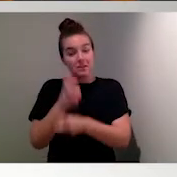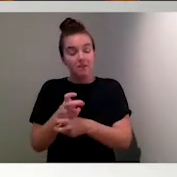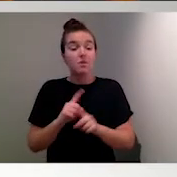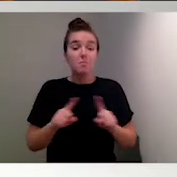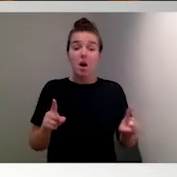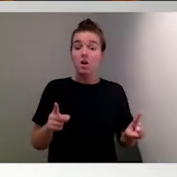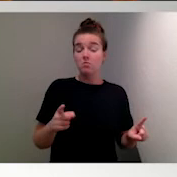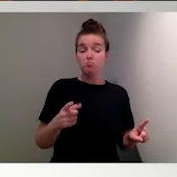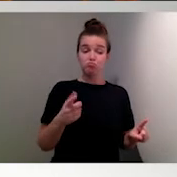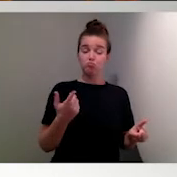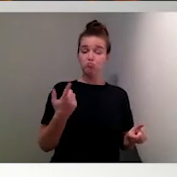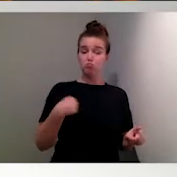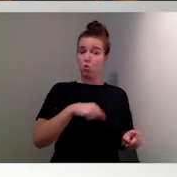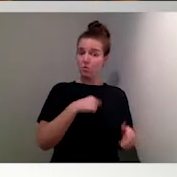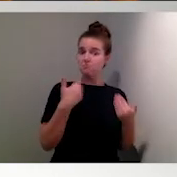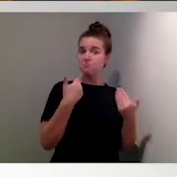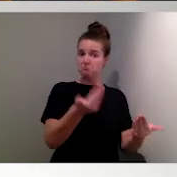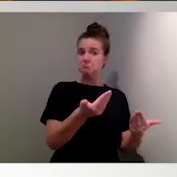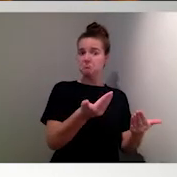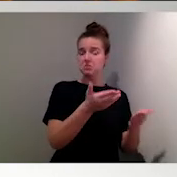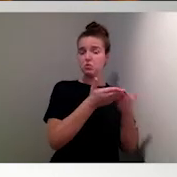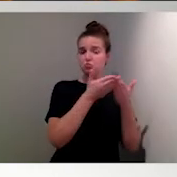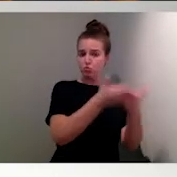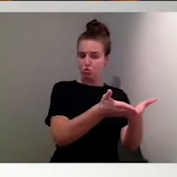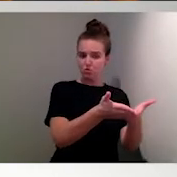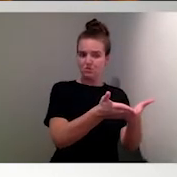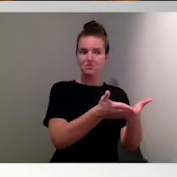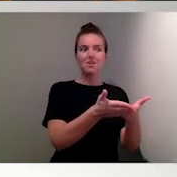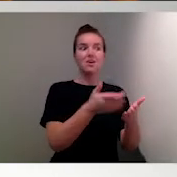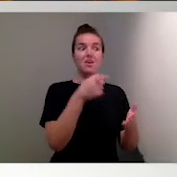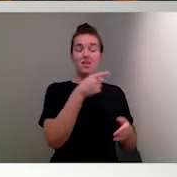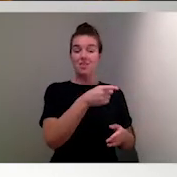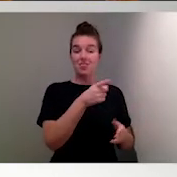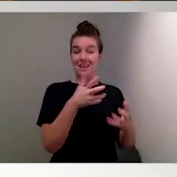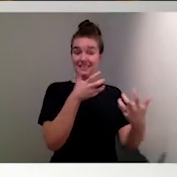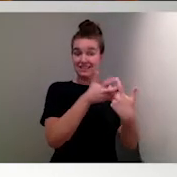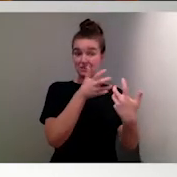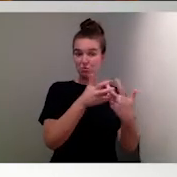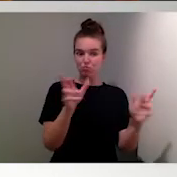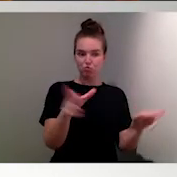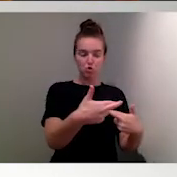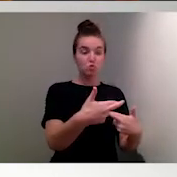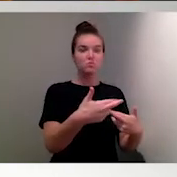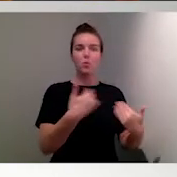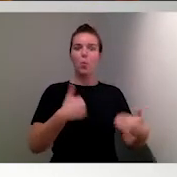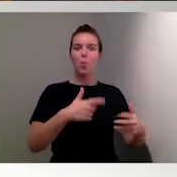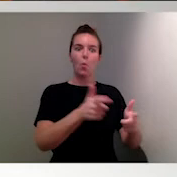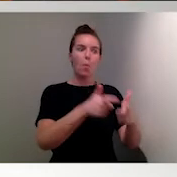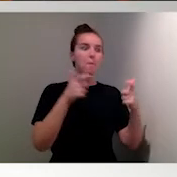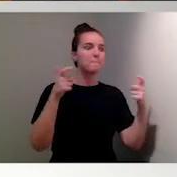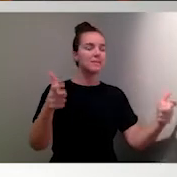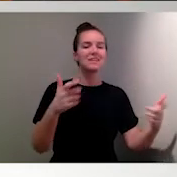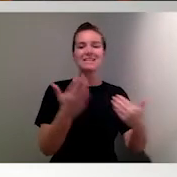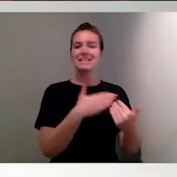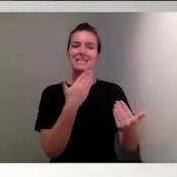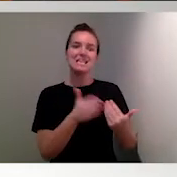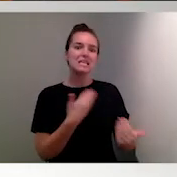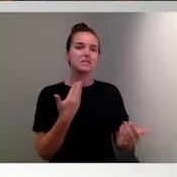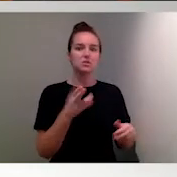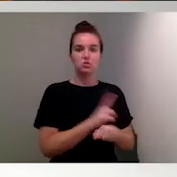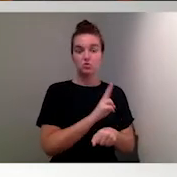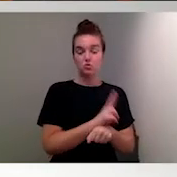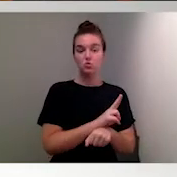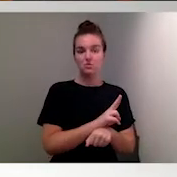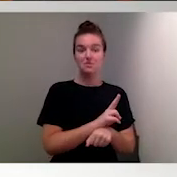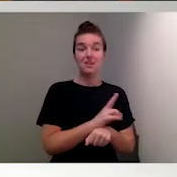is humongous and quite easy to get around. The roll-in shower is fabulous, so we really quite enjoy